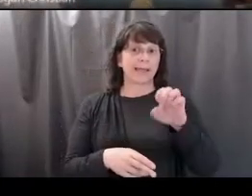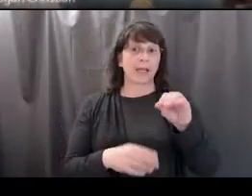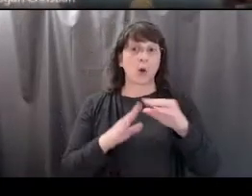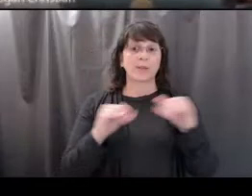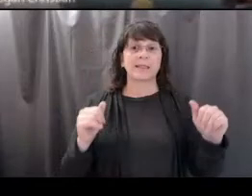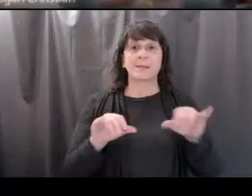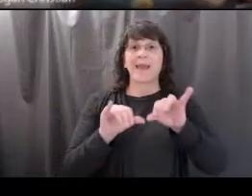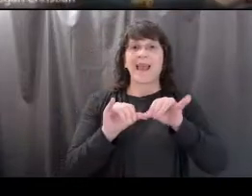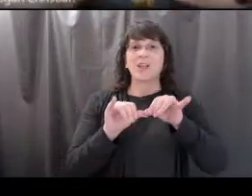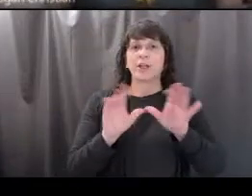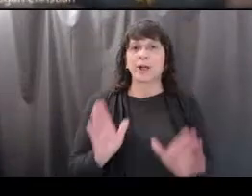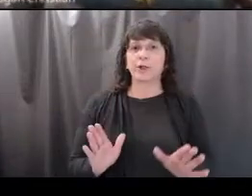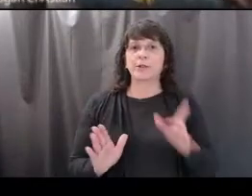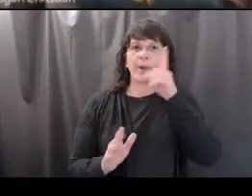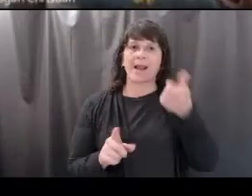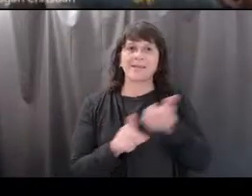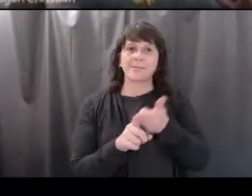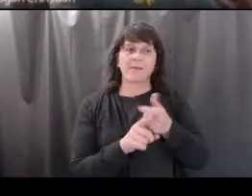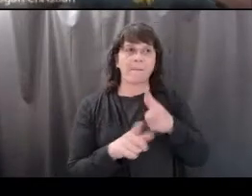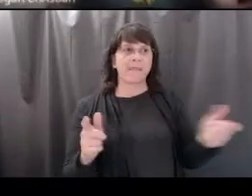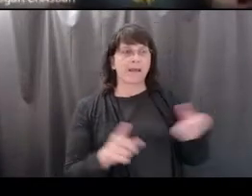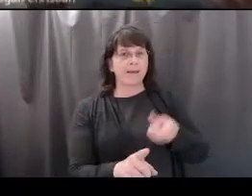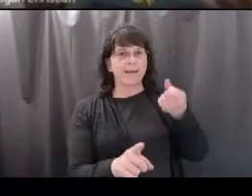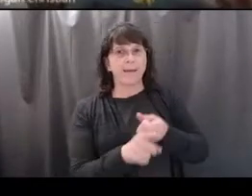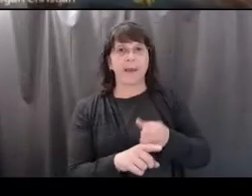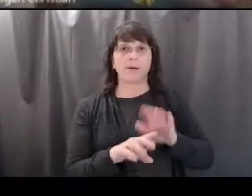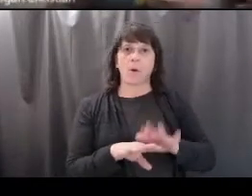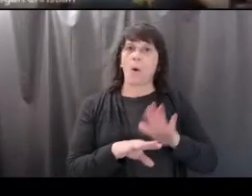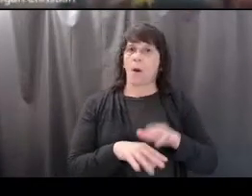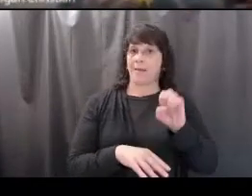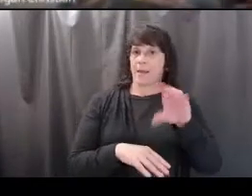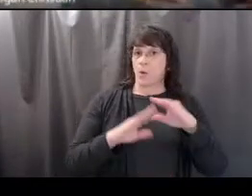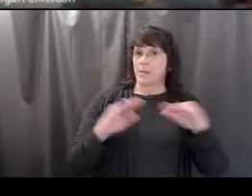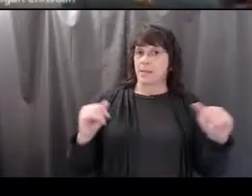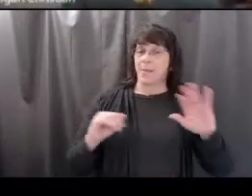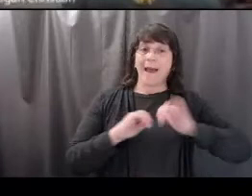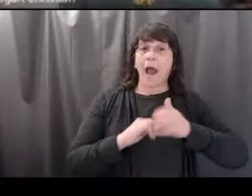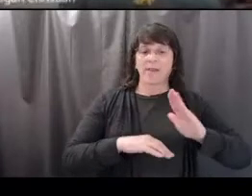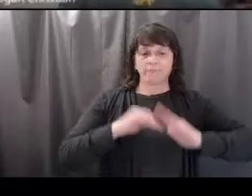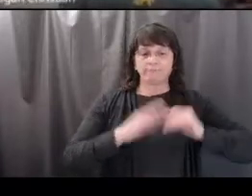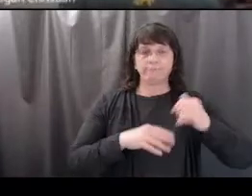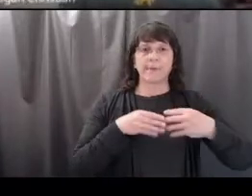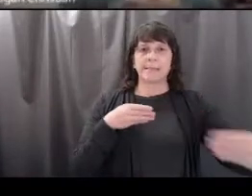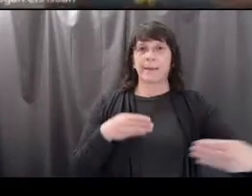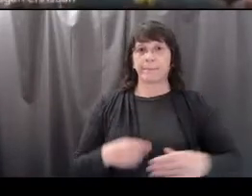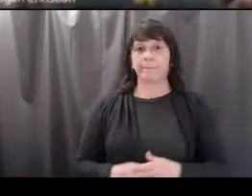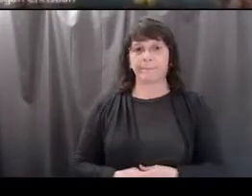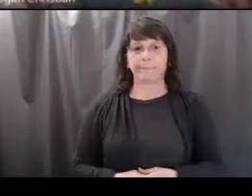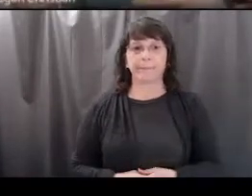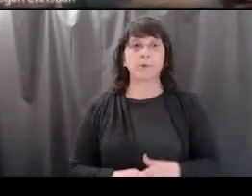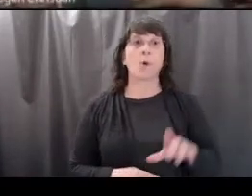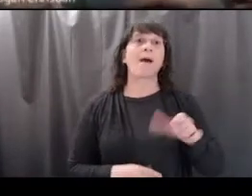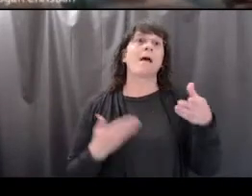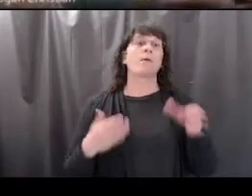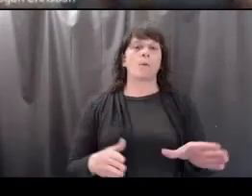ecosystem engineers because they have such a big impact on the ecosystem through their construction of dams. So another